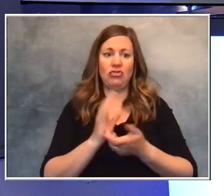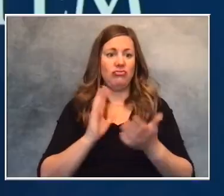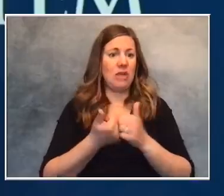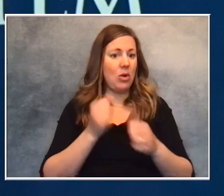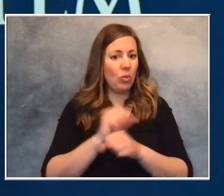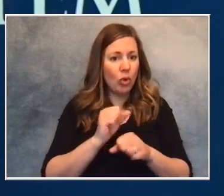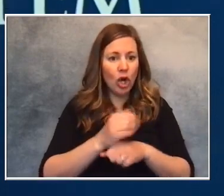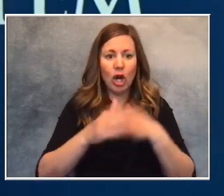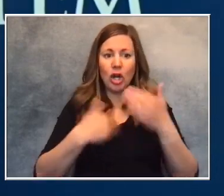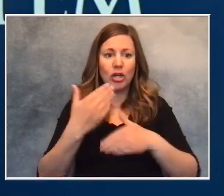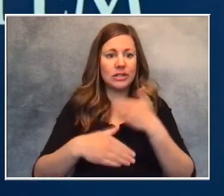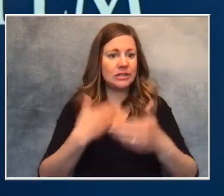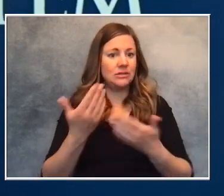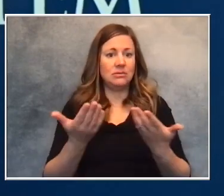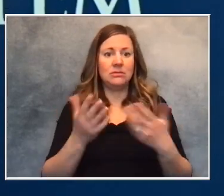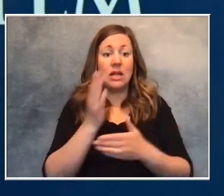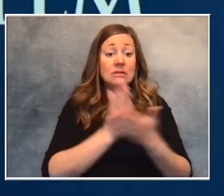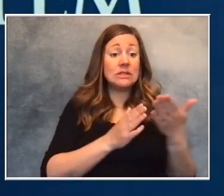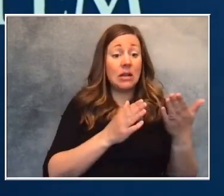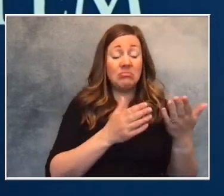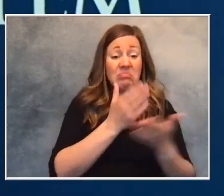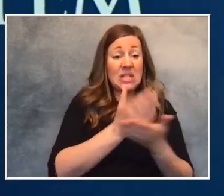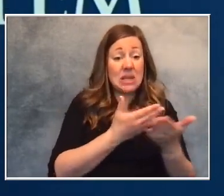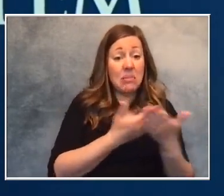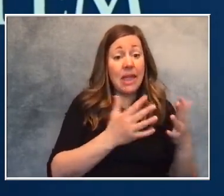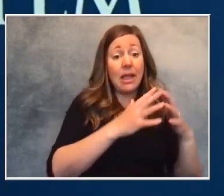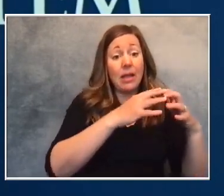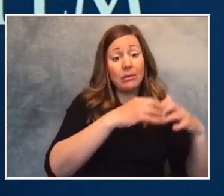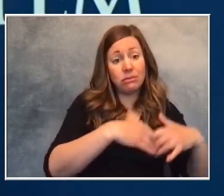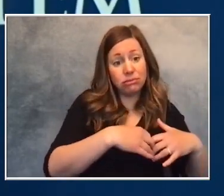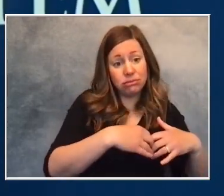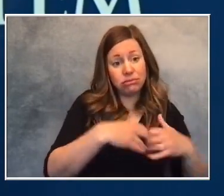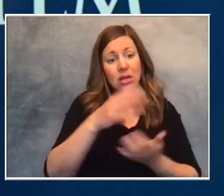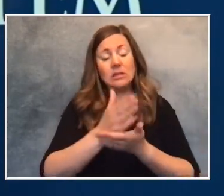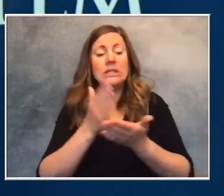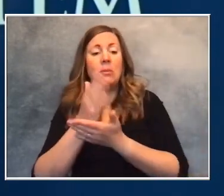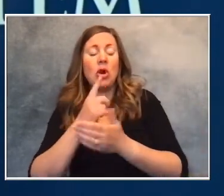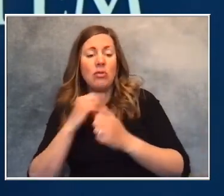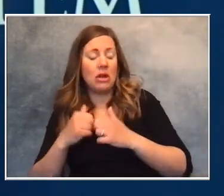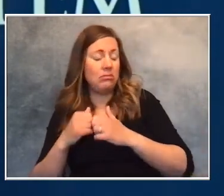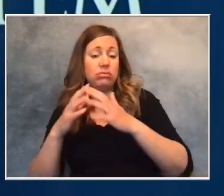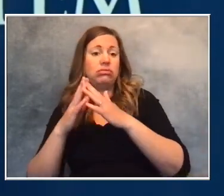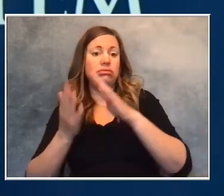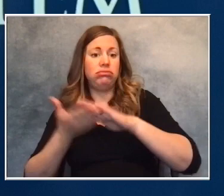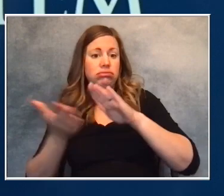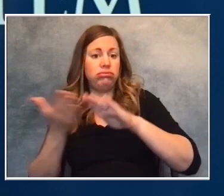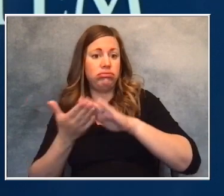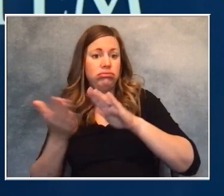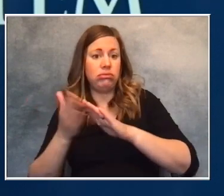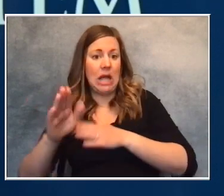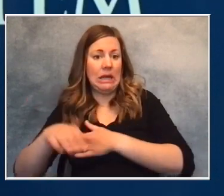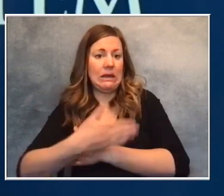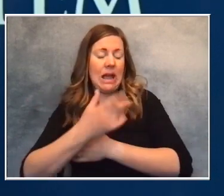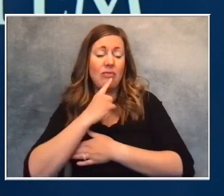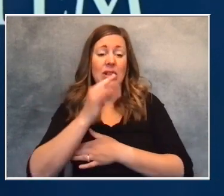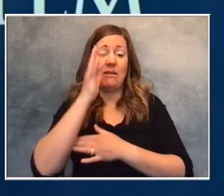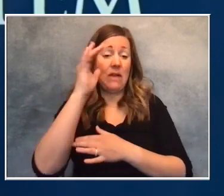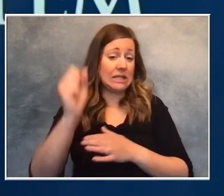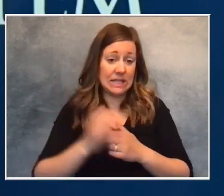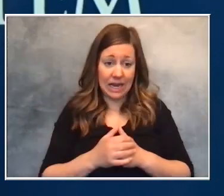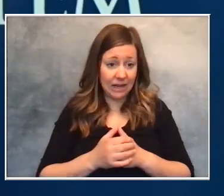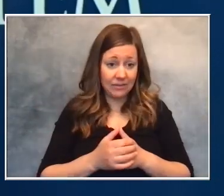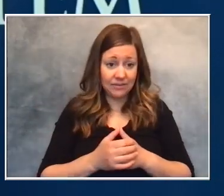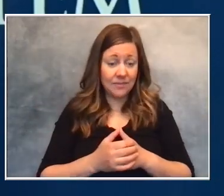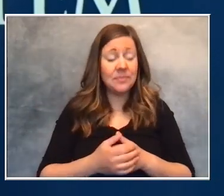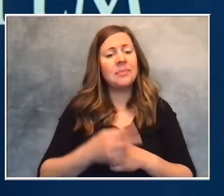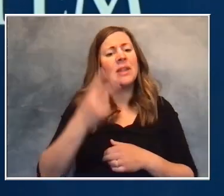shuts down other parts activate and are hyperactive at night. It's fascinating. I think I've seen something that said part of the